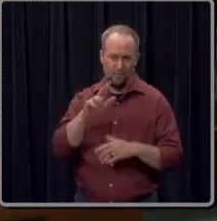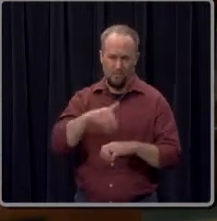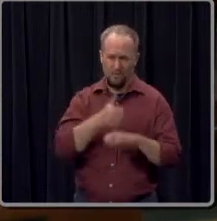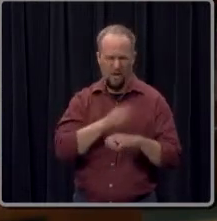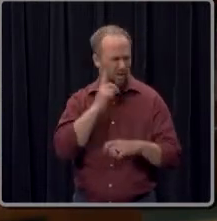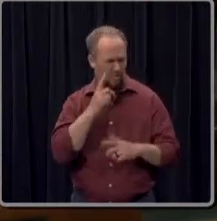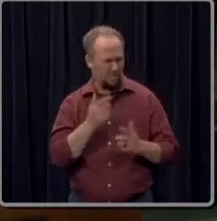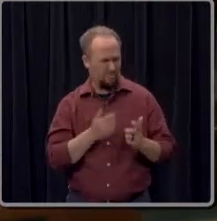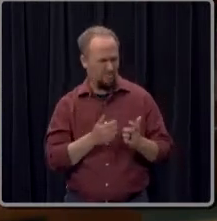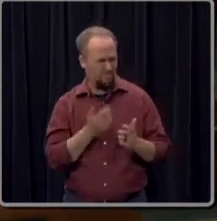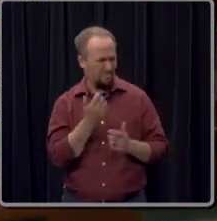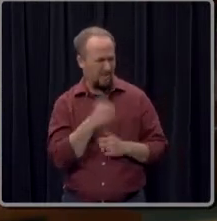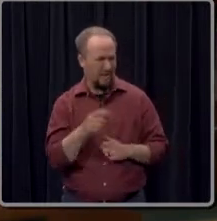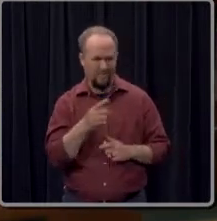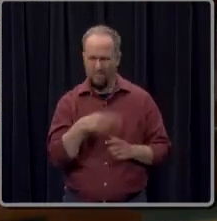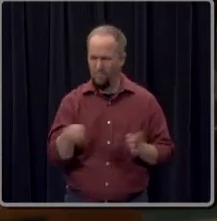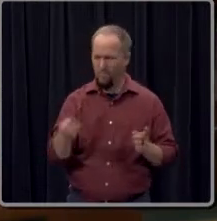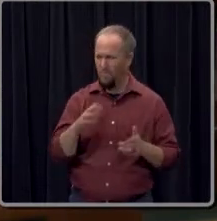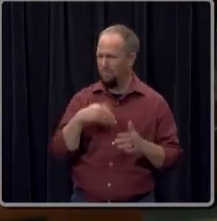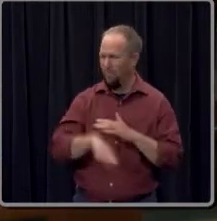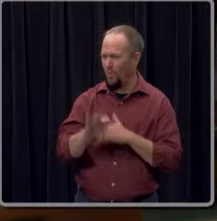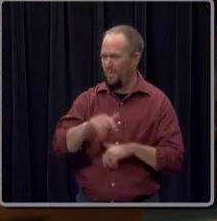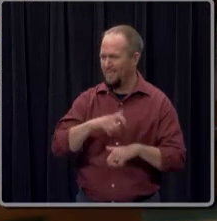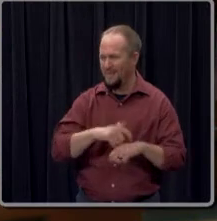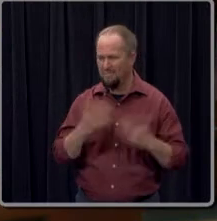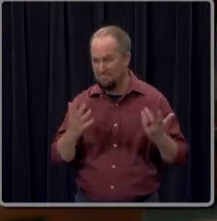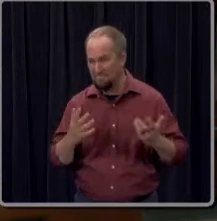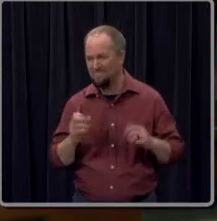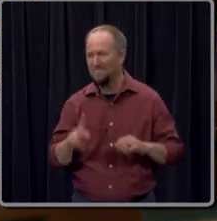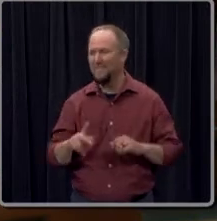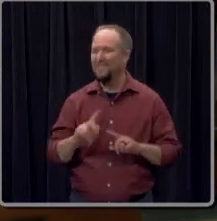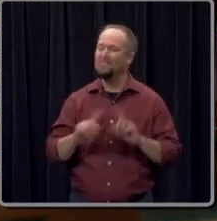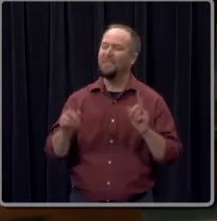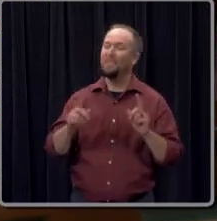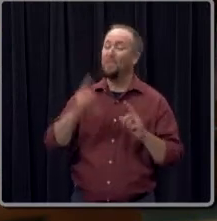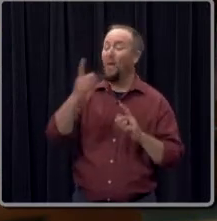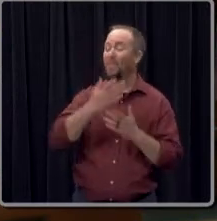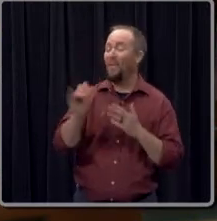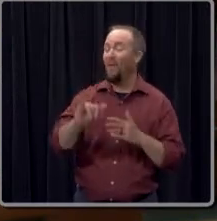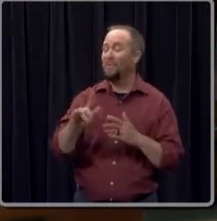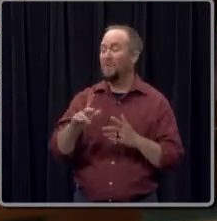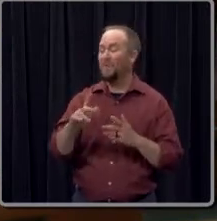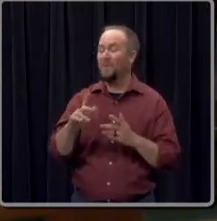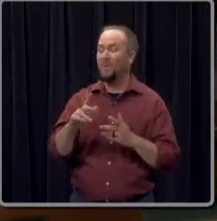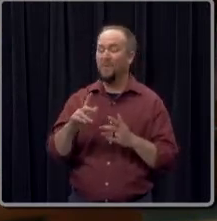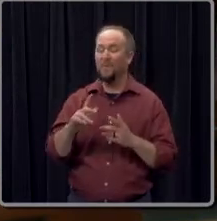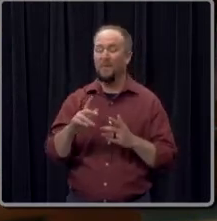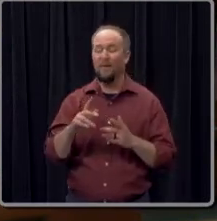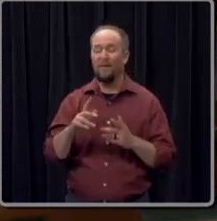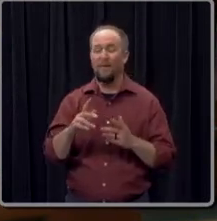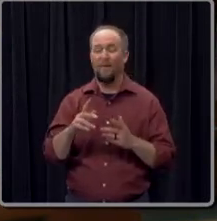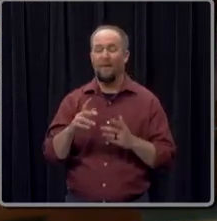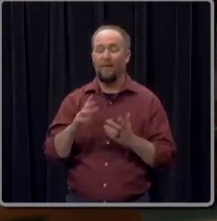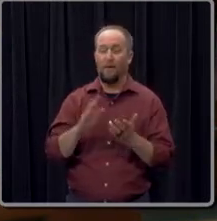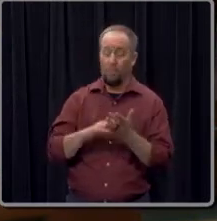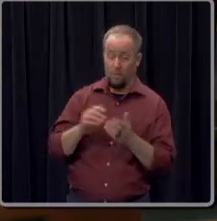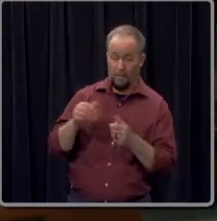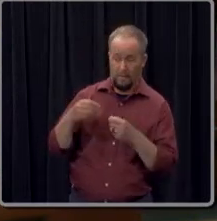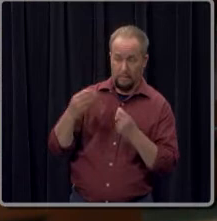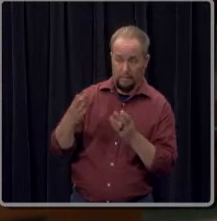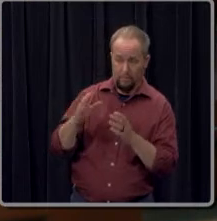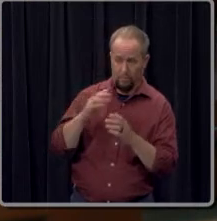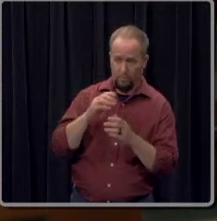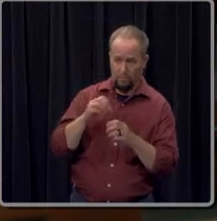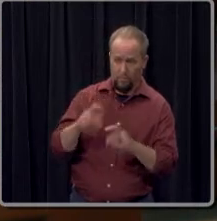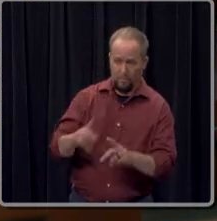think all of y'all were even born back then. But the one thing I also wanted to call out is that I want to help give you a chance to kind of respond